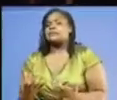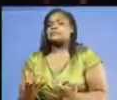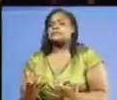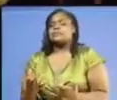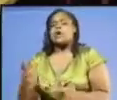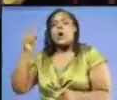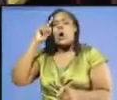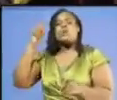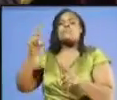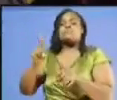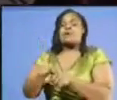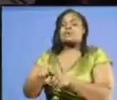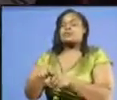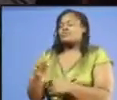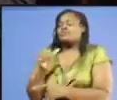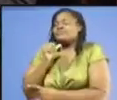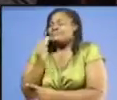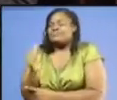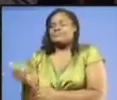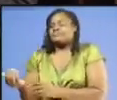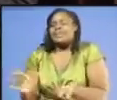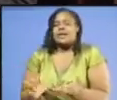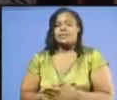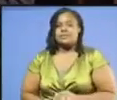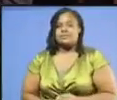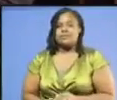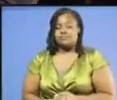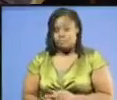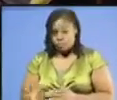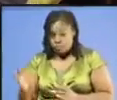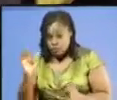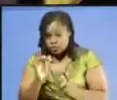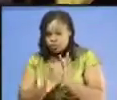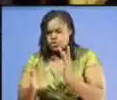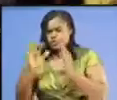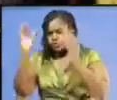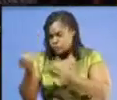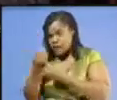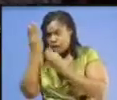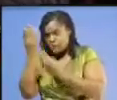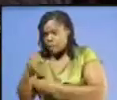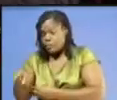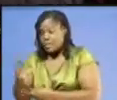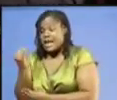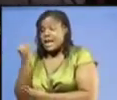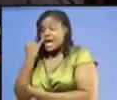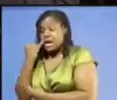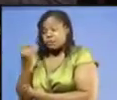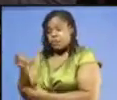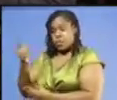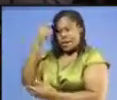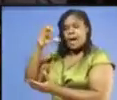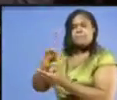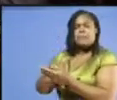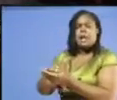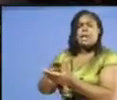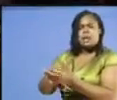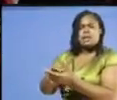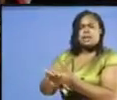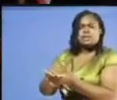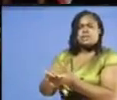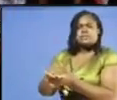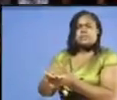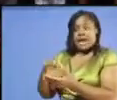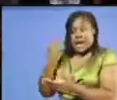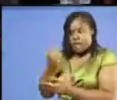he would not have died. And Jesus said, if you can believe, if